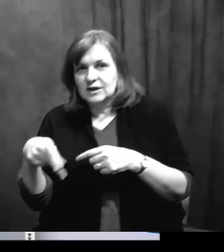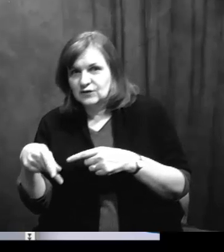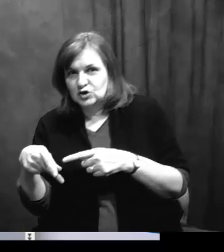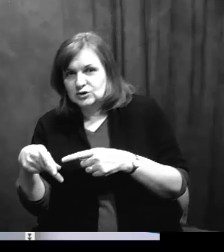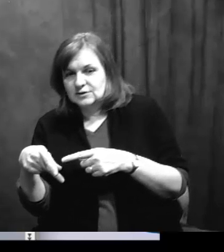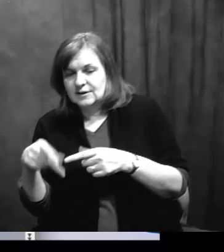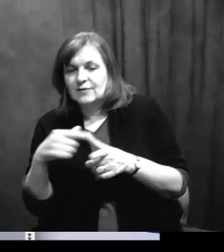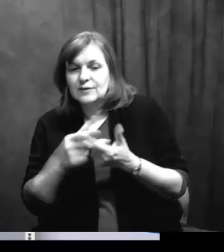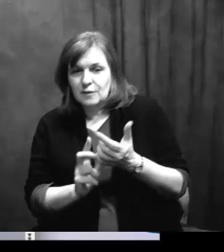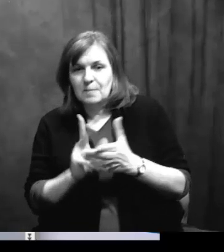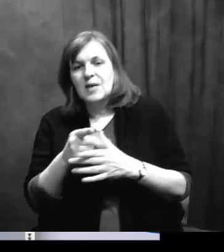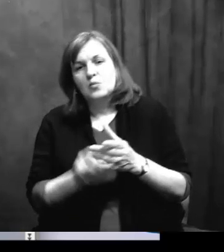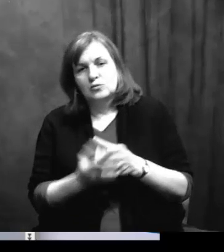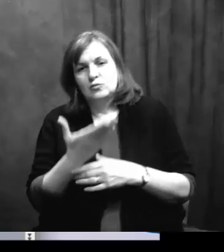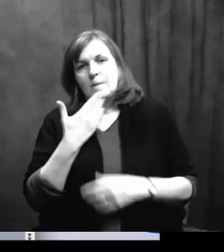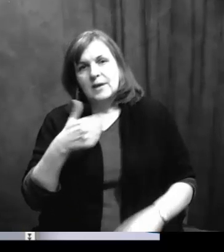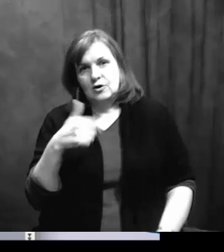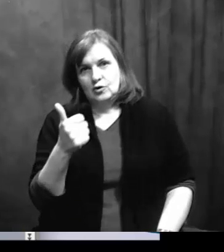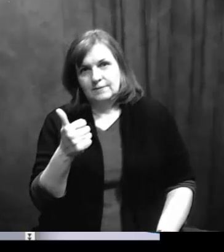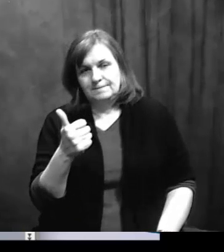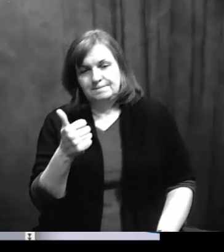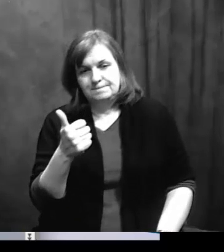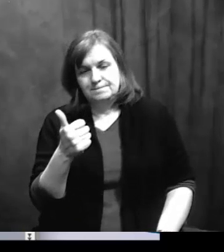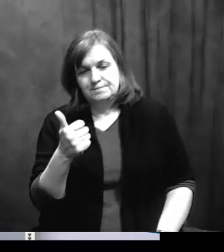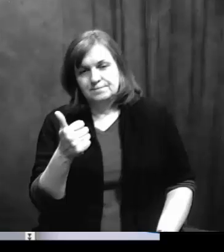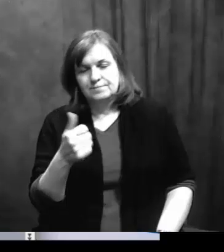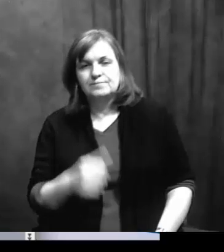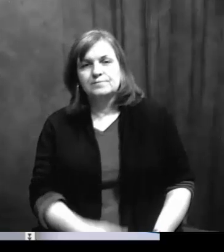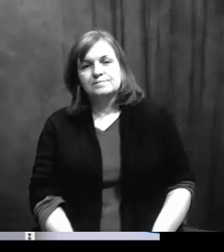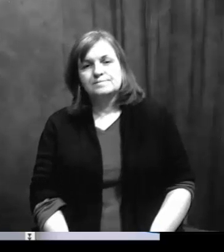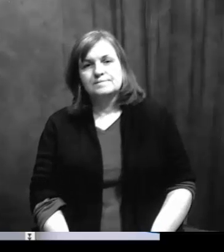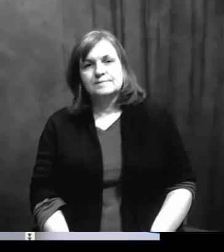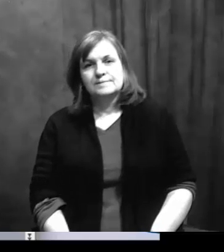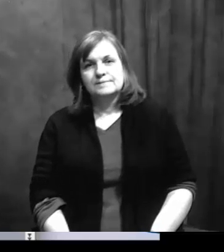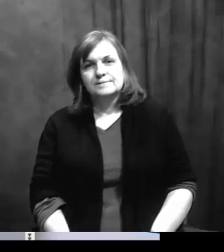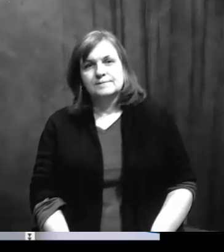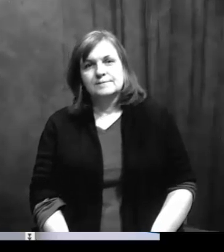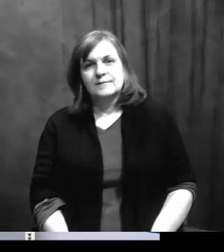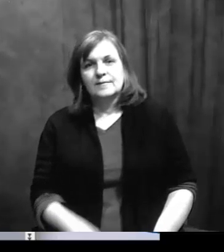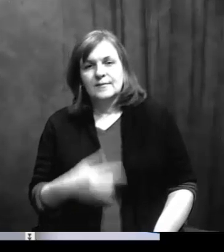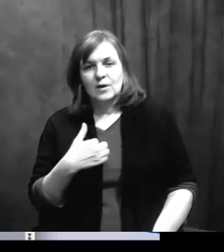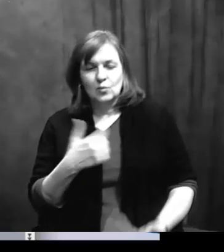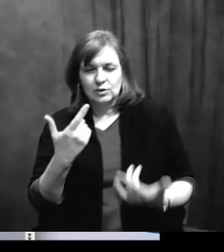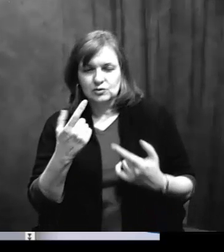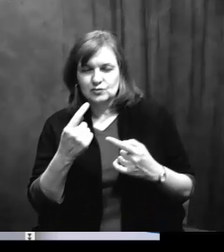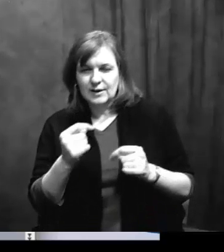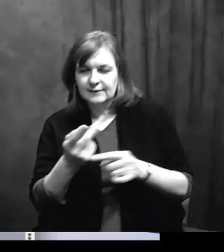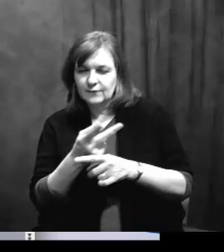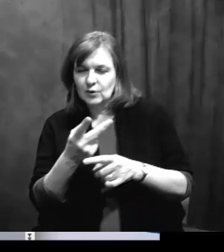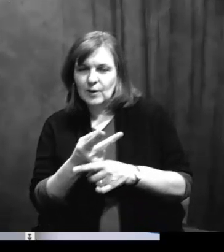you added a little bit of nitrogen and phosphorus, that plant would do better. So we've started to